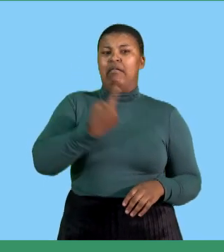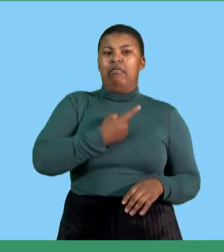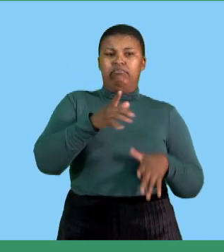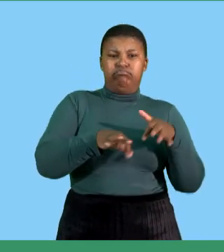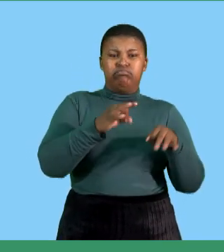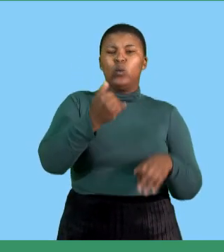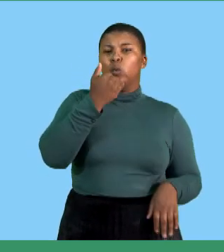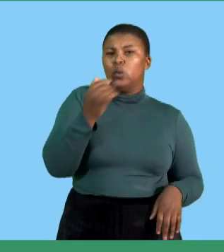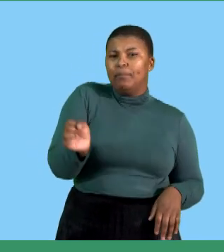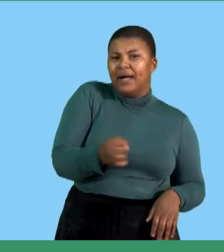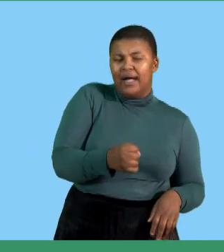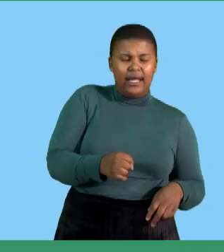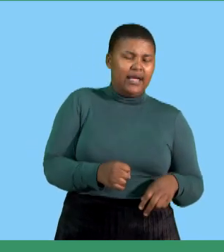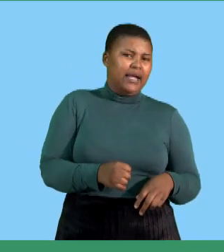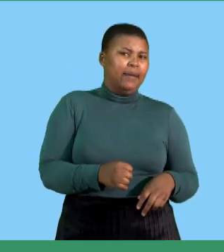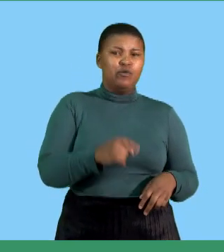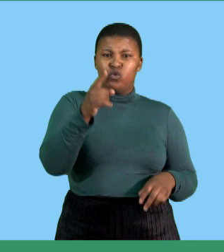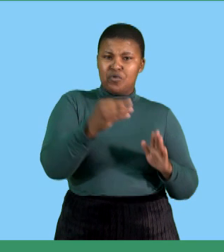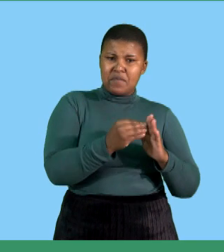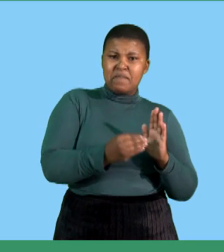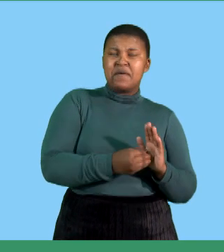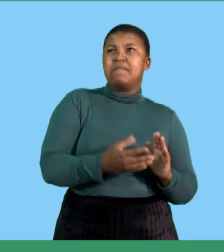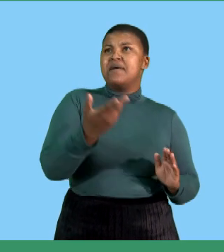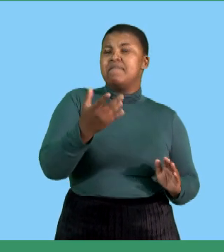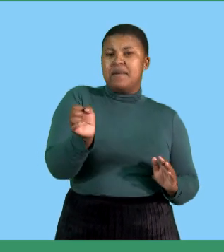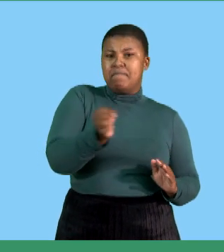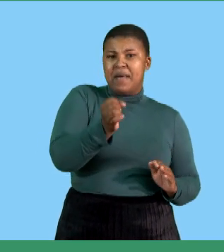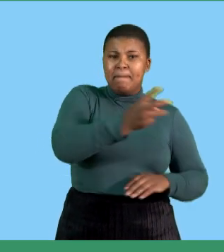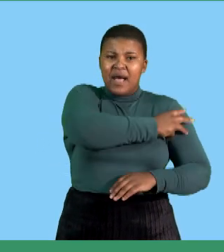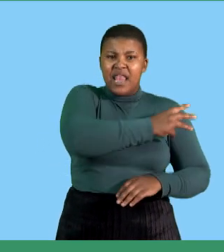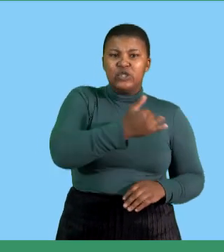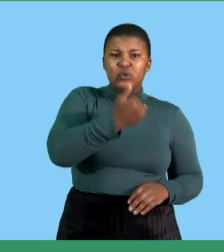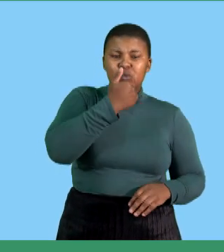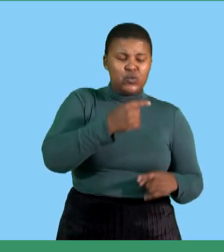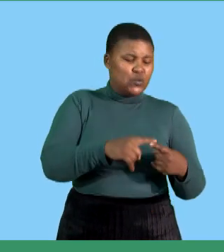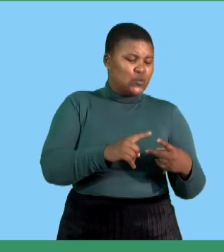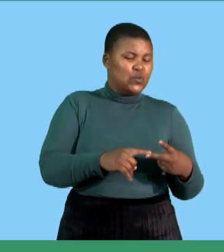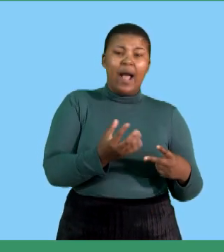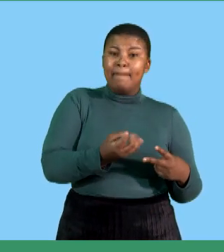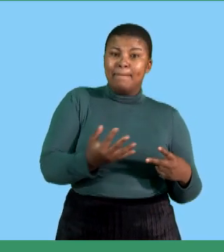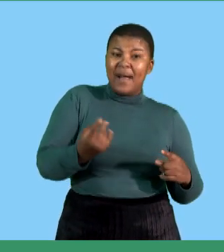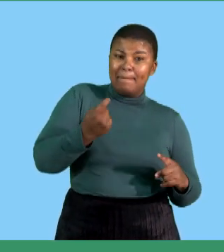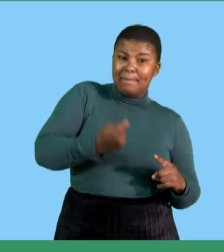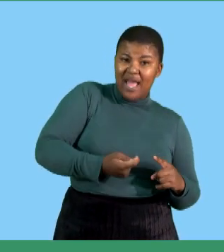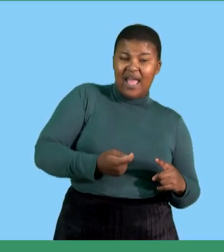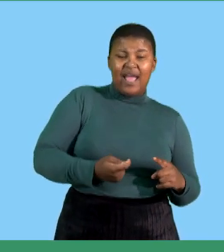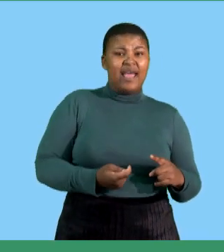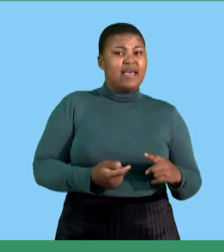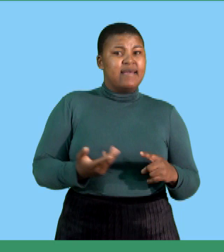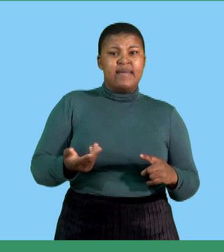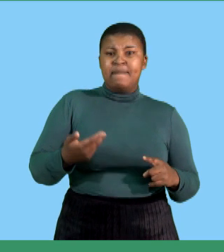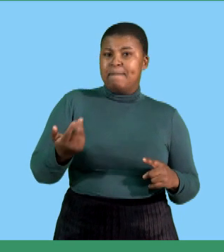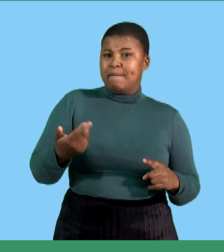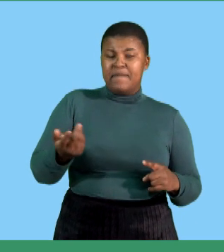are you going to employ? Who you're going to put as maybe the manager there, and how much are you going to pay